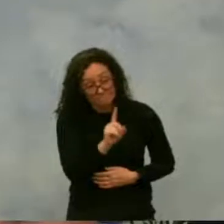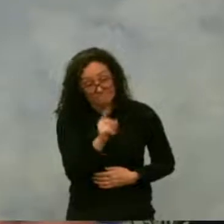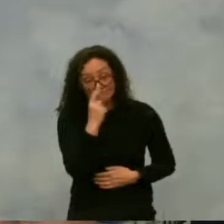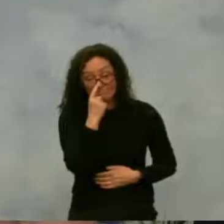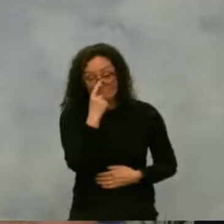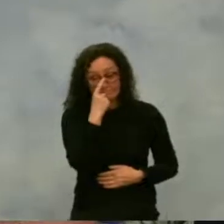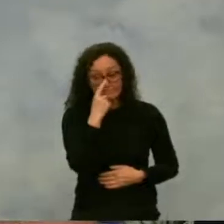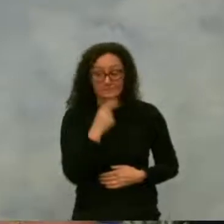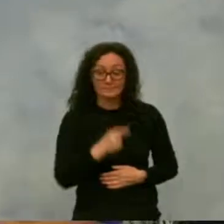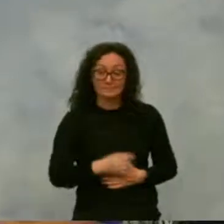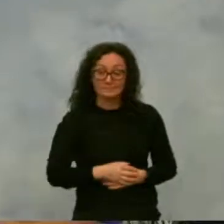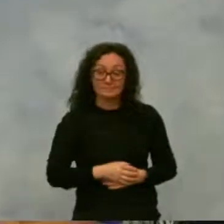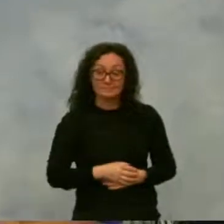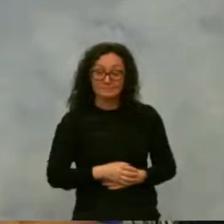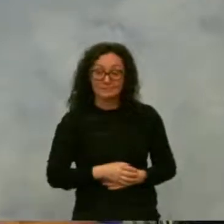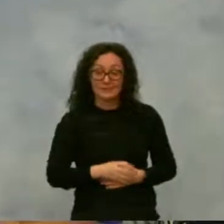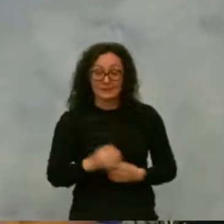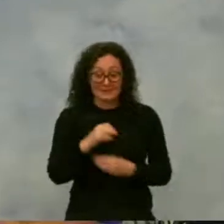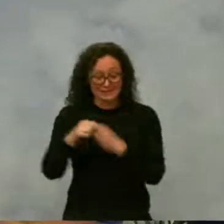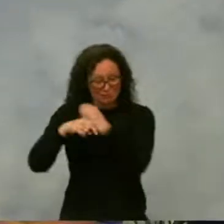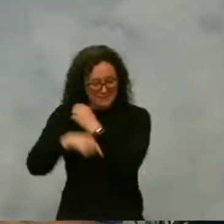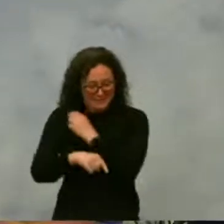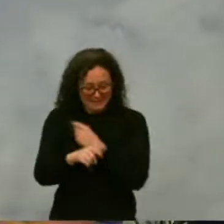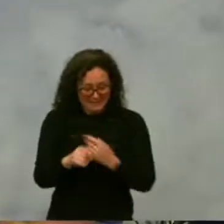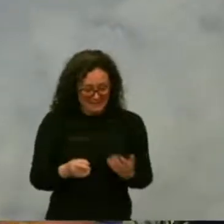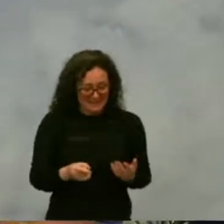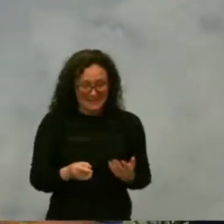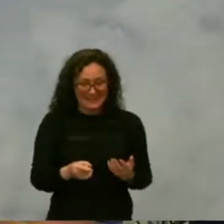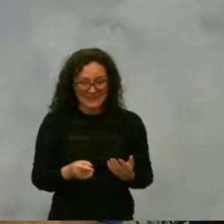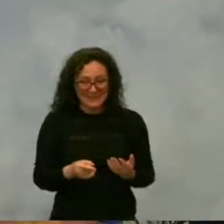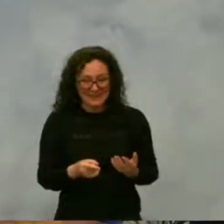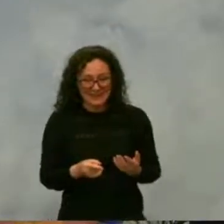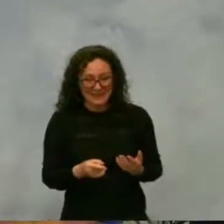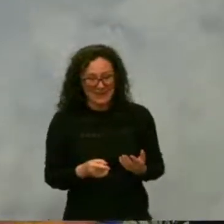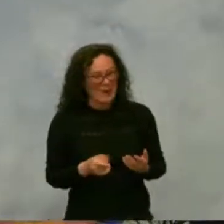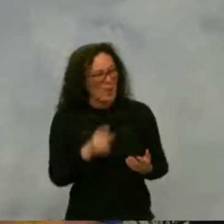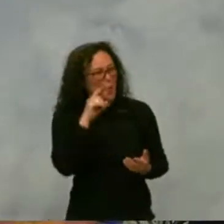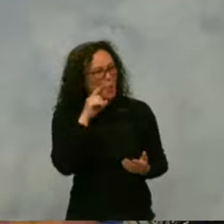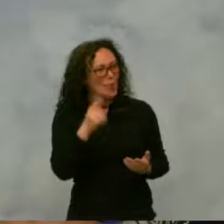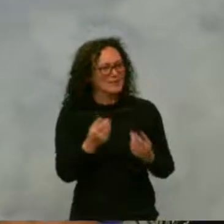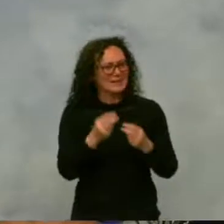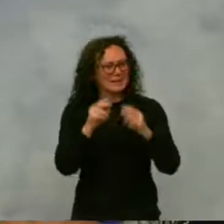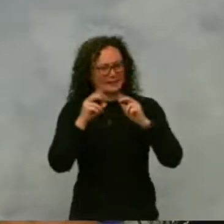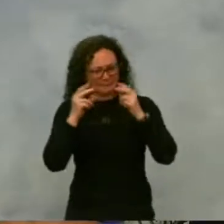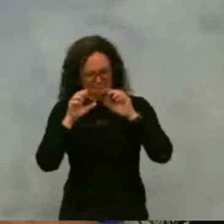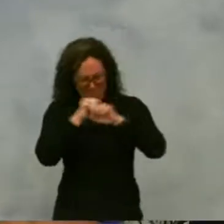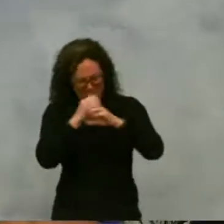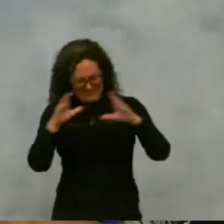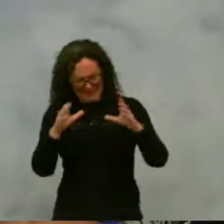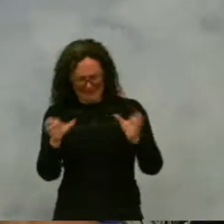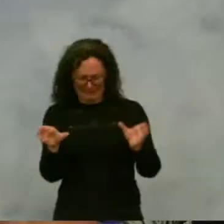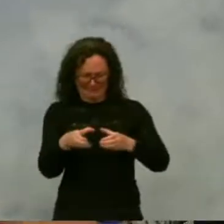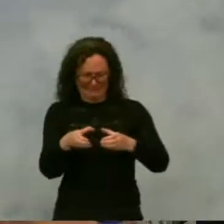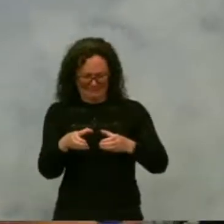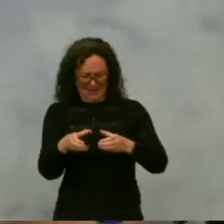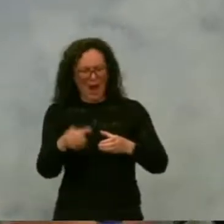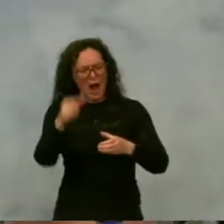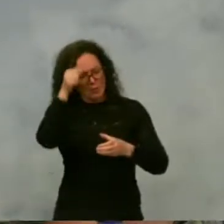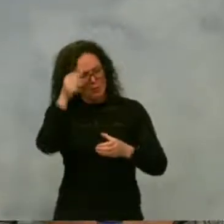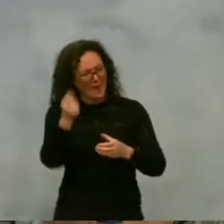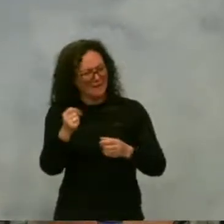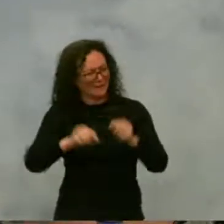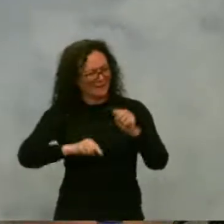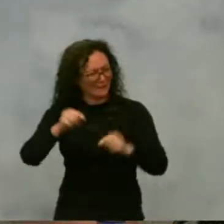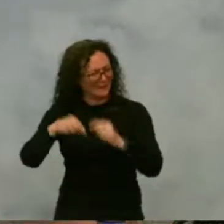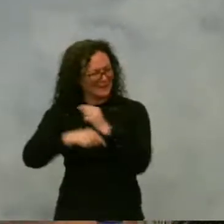terms of sundry debt. We always just see it as a lump sum, whereas I know that it's made up of different